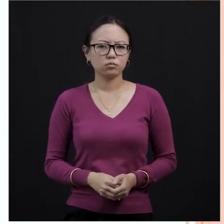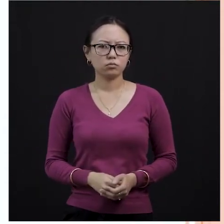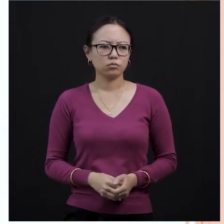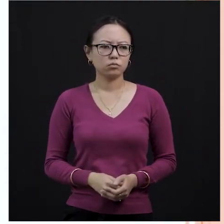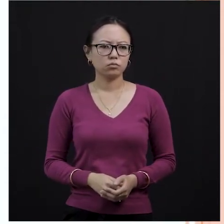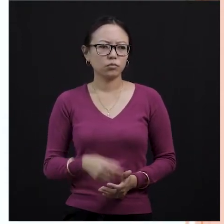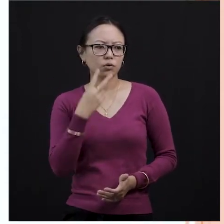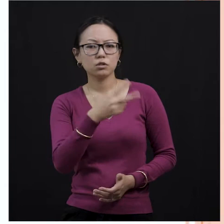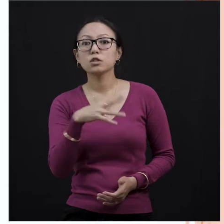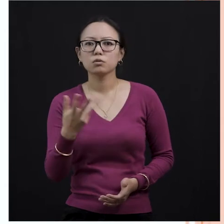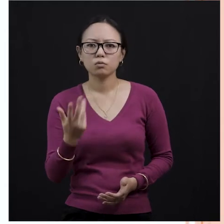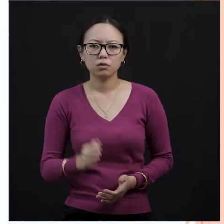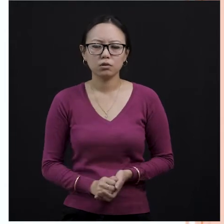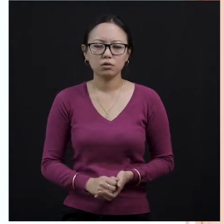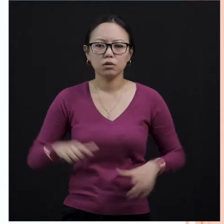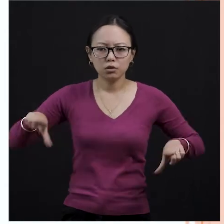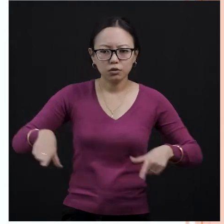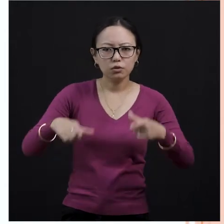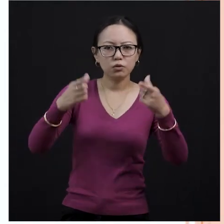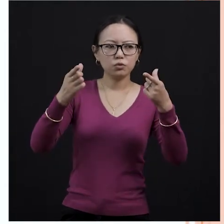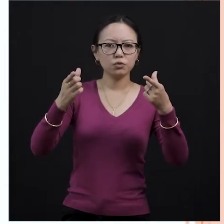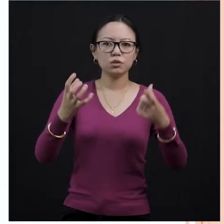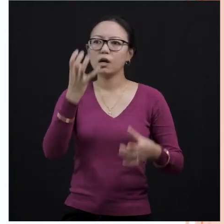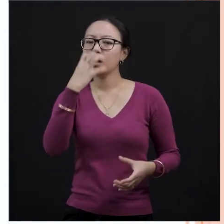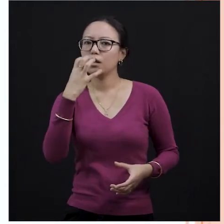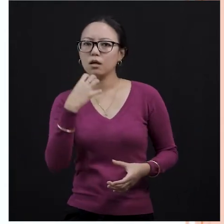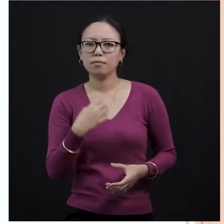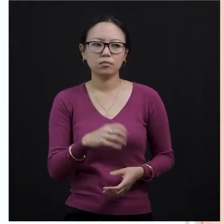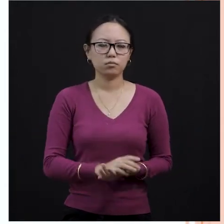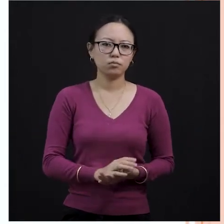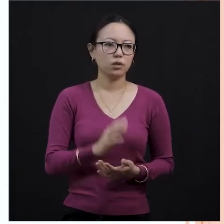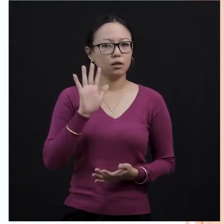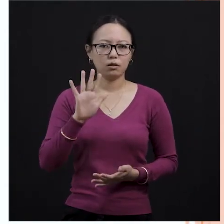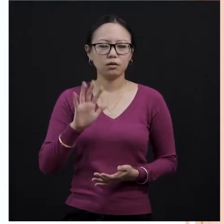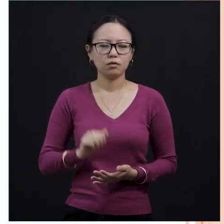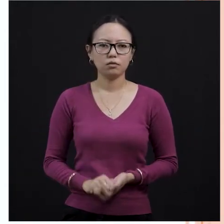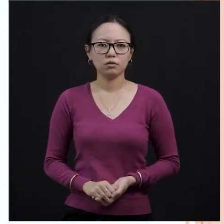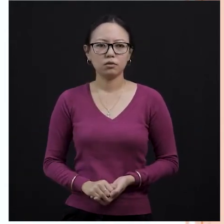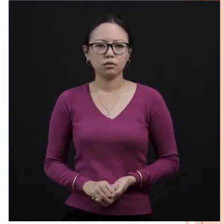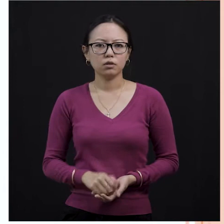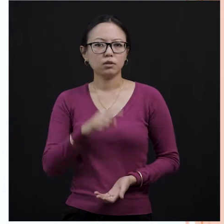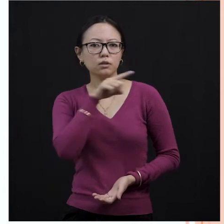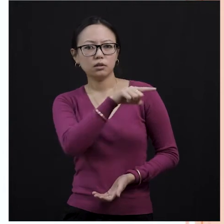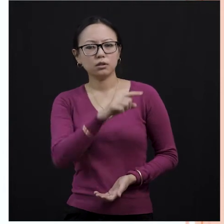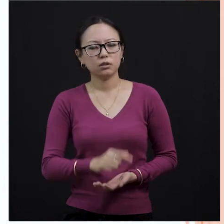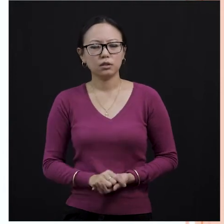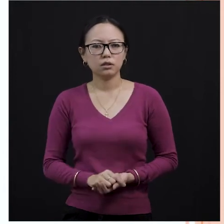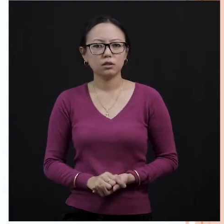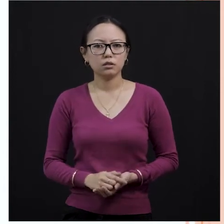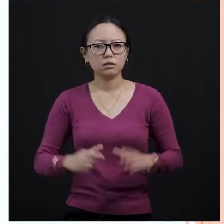a tree and some apples growing on it, isn't it? So, we're going to use this